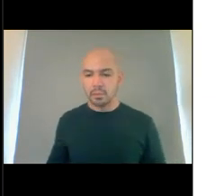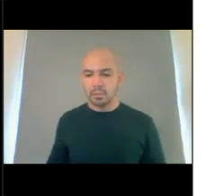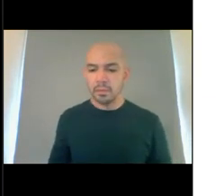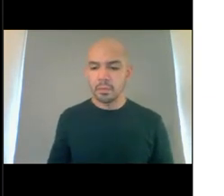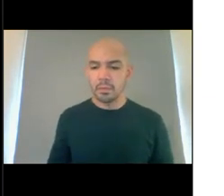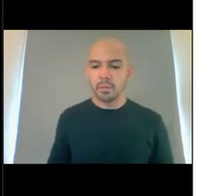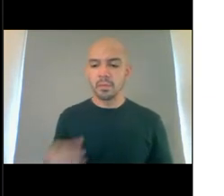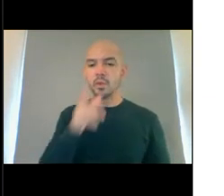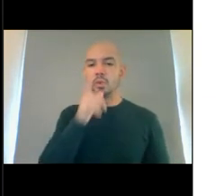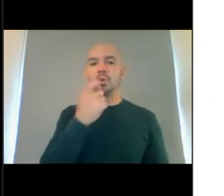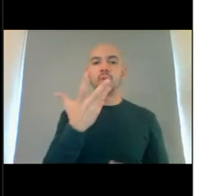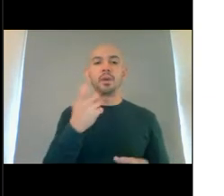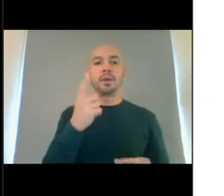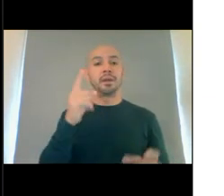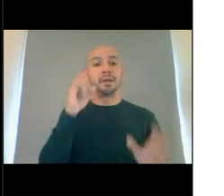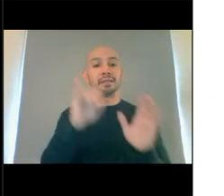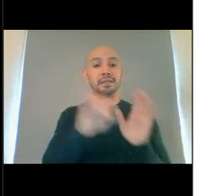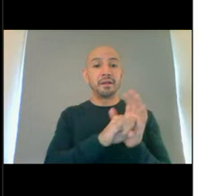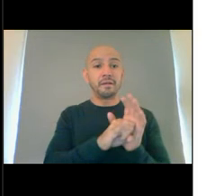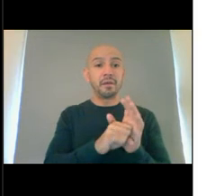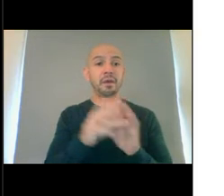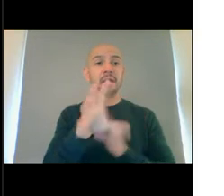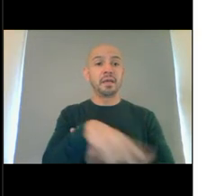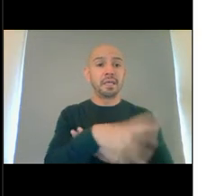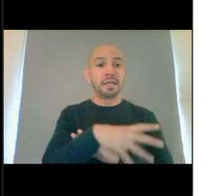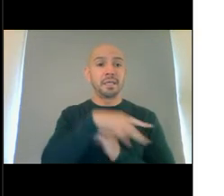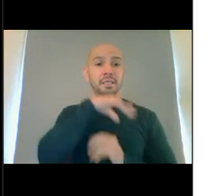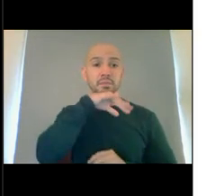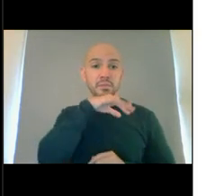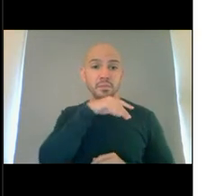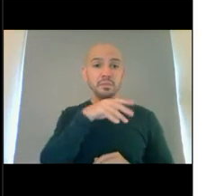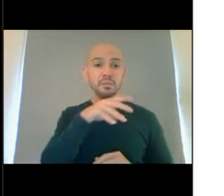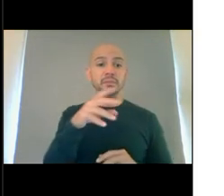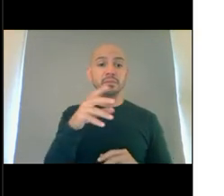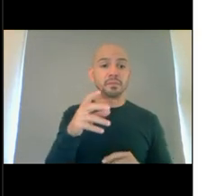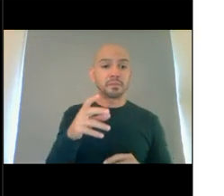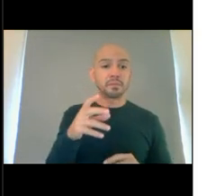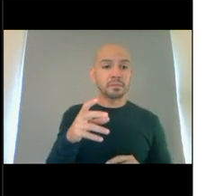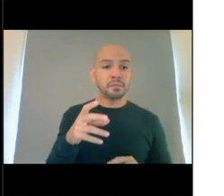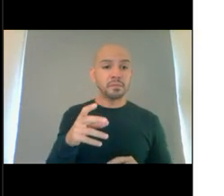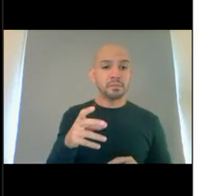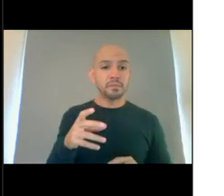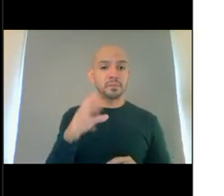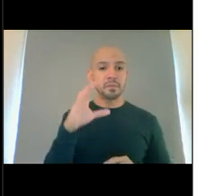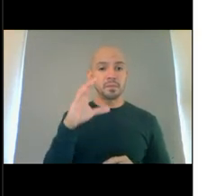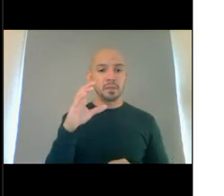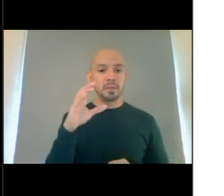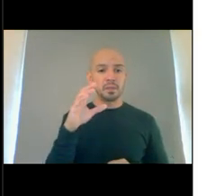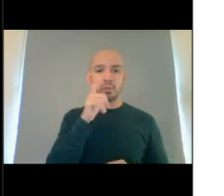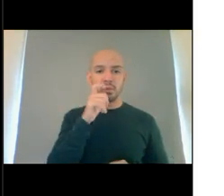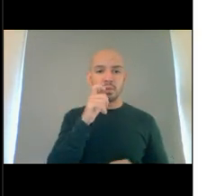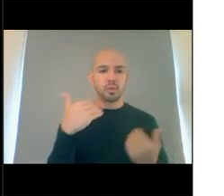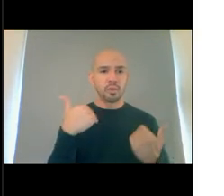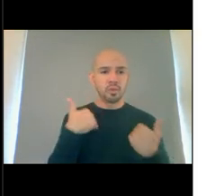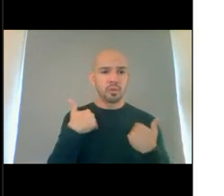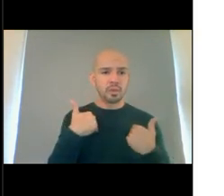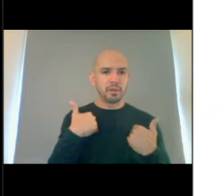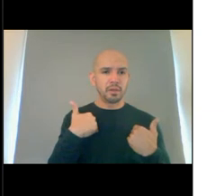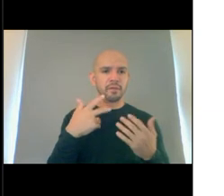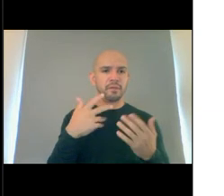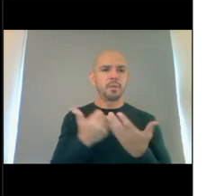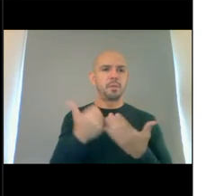statute those are to have greenhouse gas emissions reductions ridership growth achievement of integrated service and safety benefits and